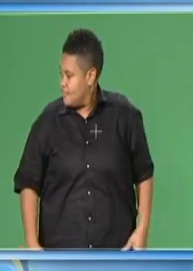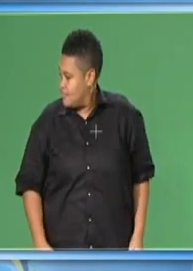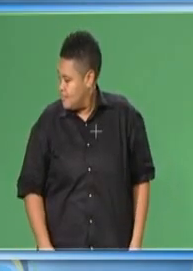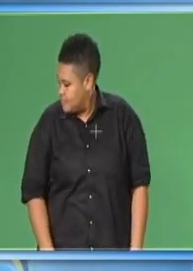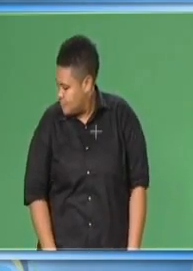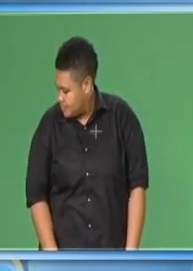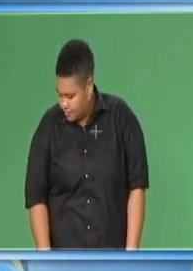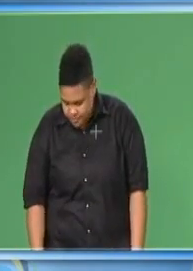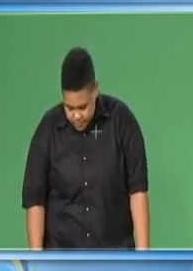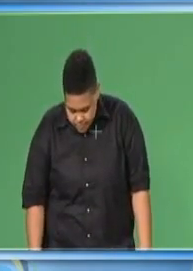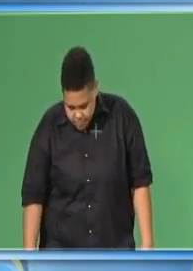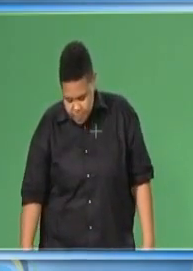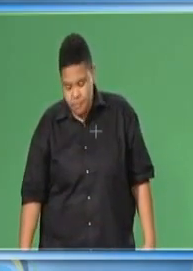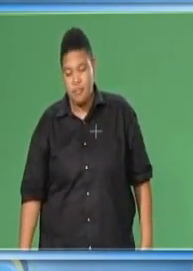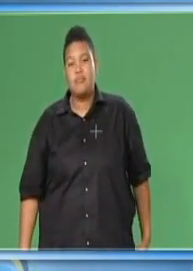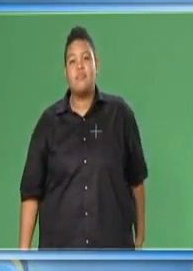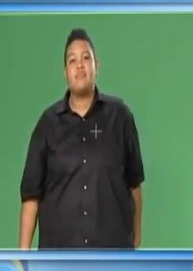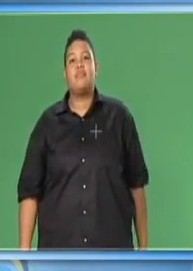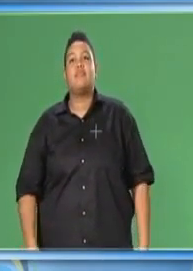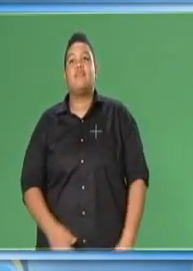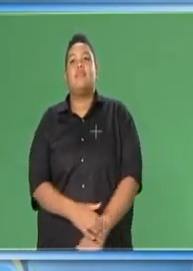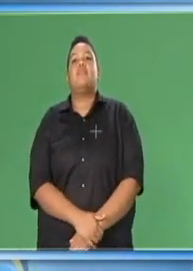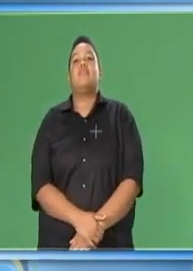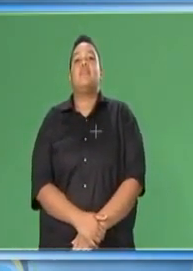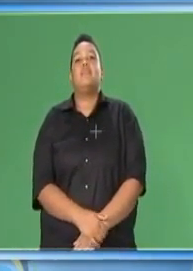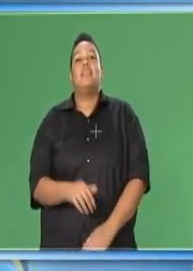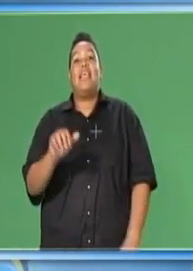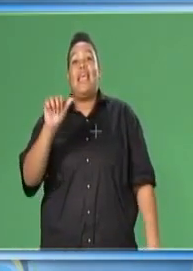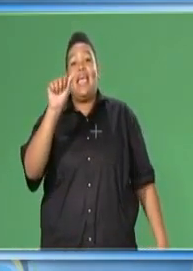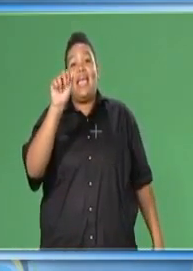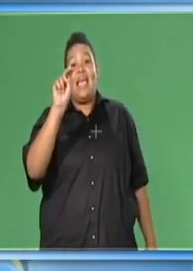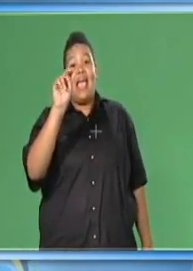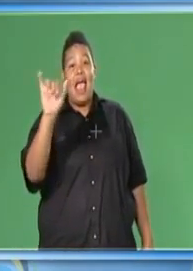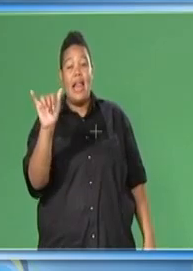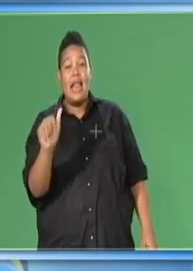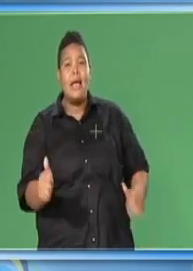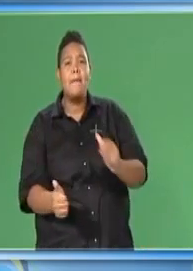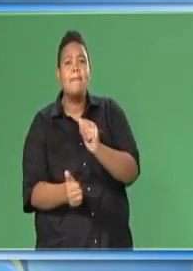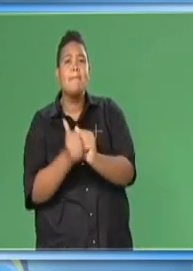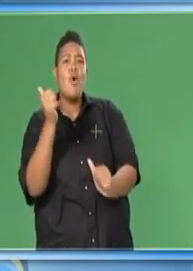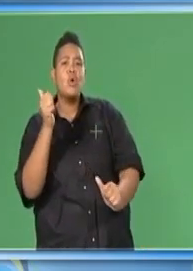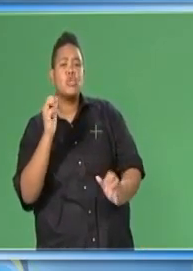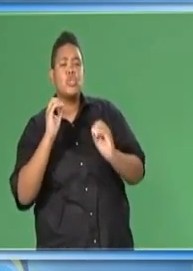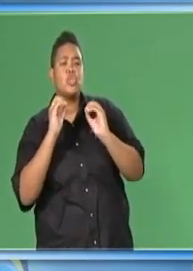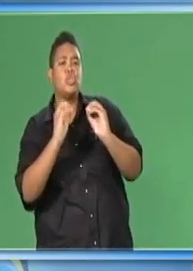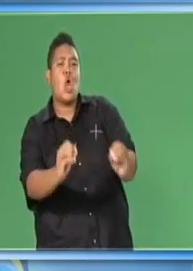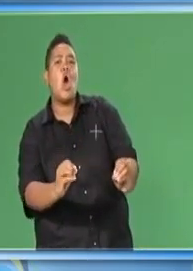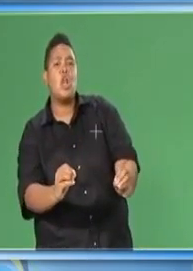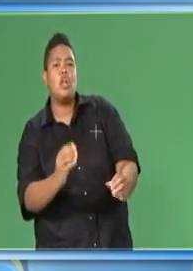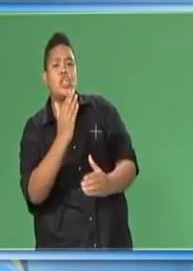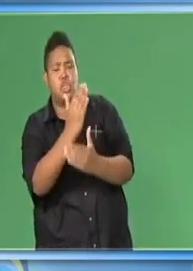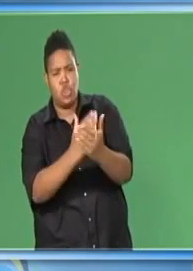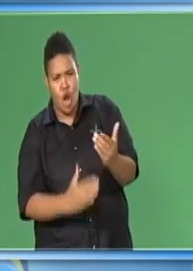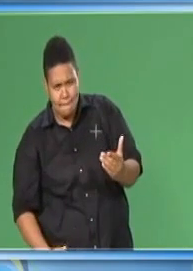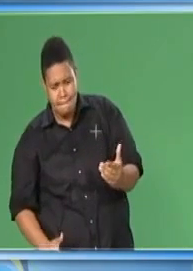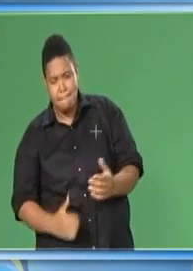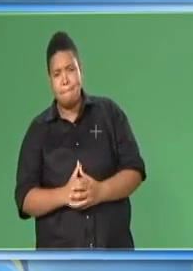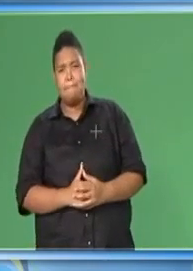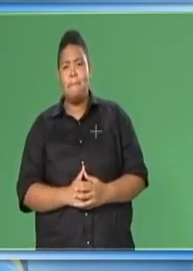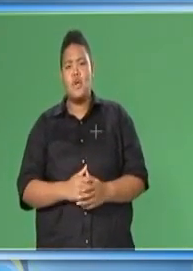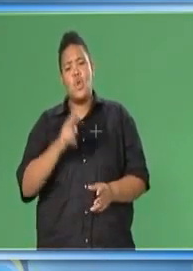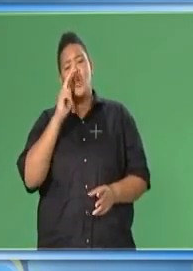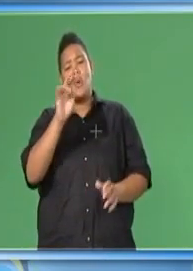action, object. When referring to the subject, use who. When referring to the object, use